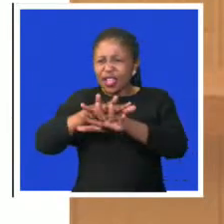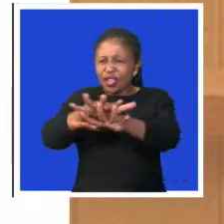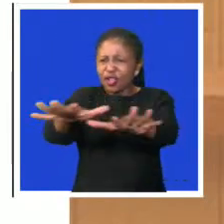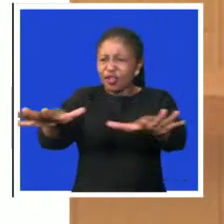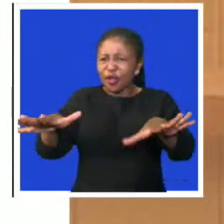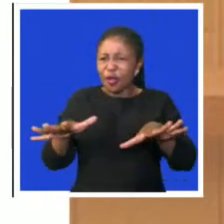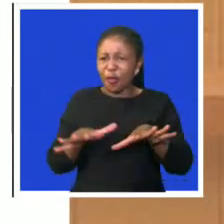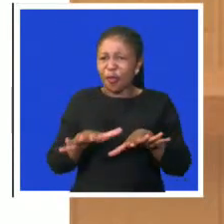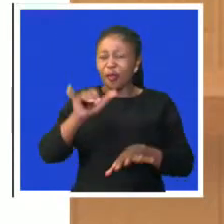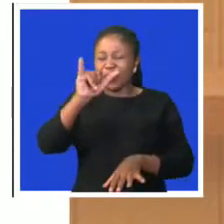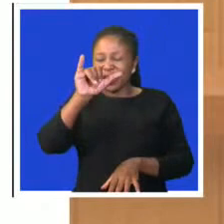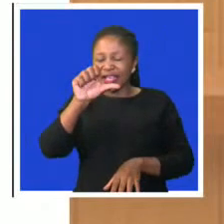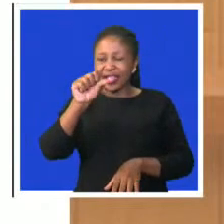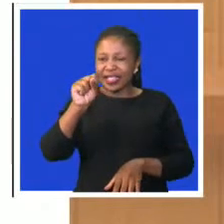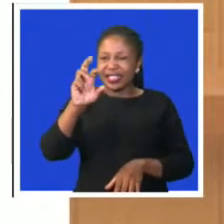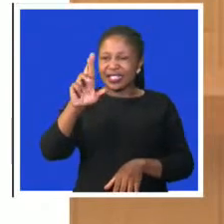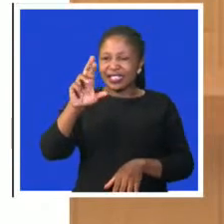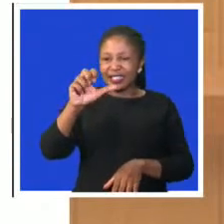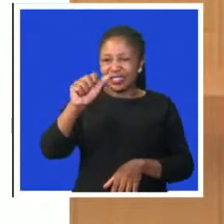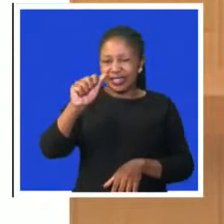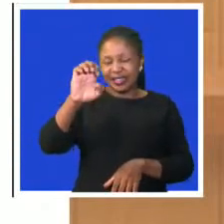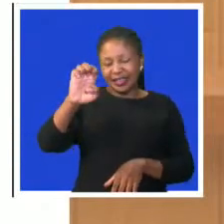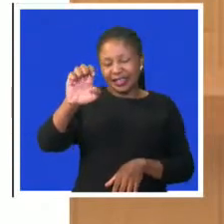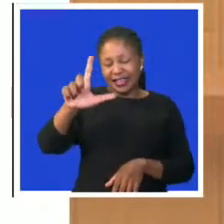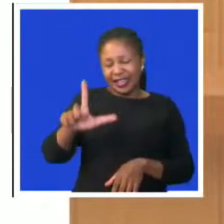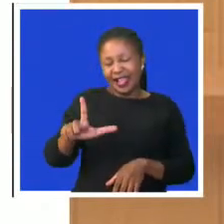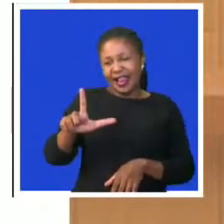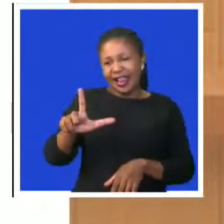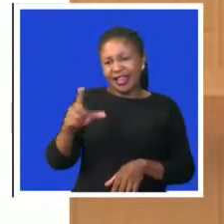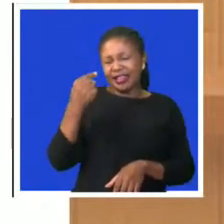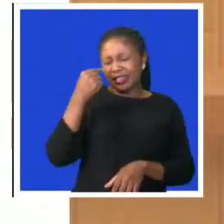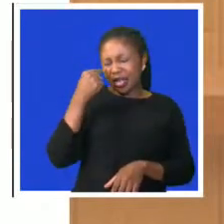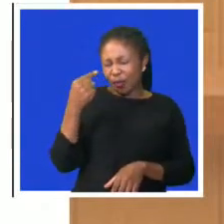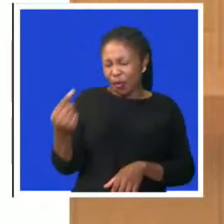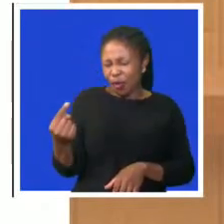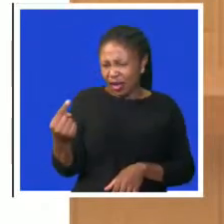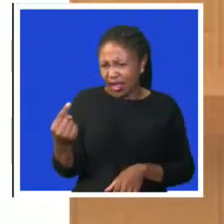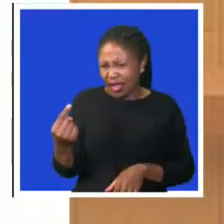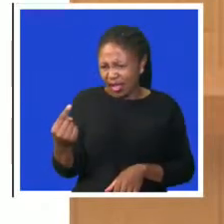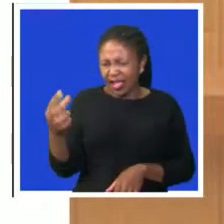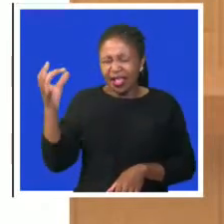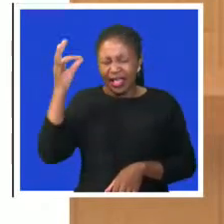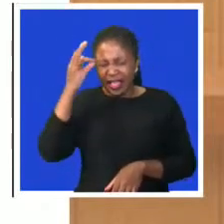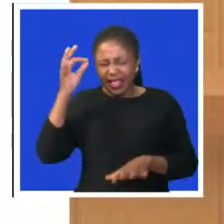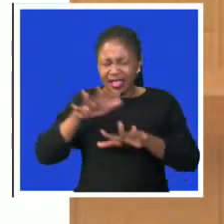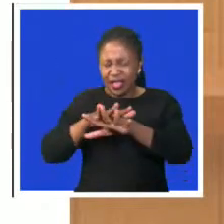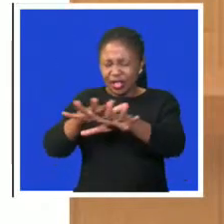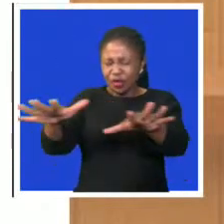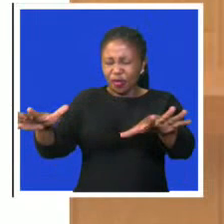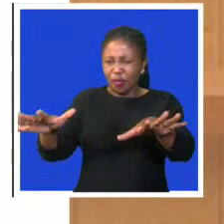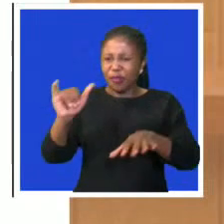also see Kingdom of Edom. Moving on, dear Lena,